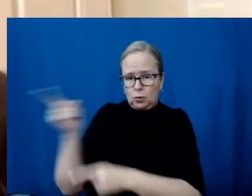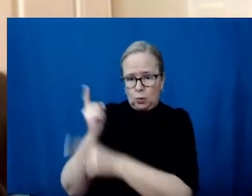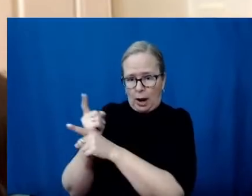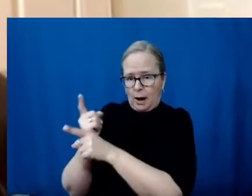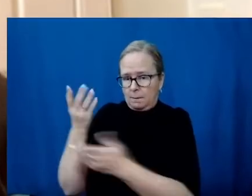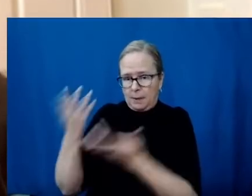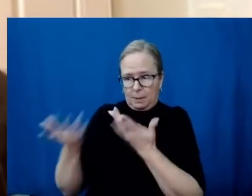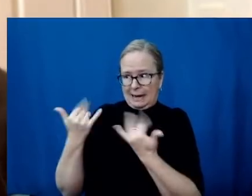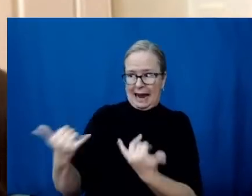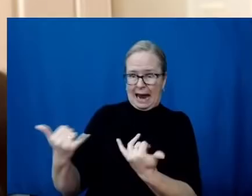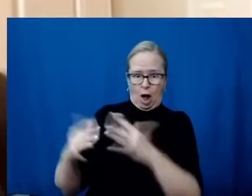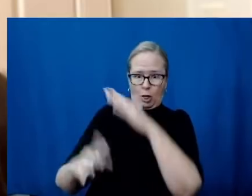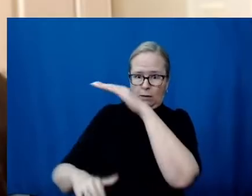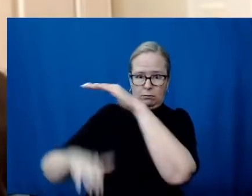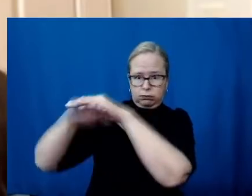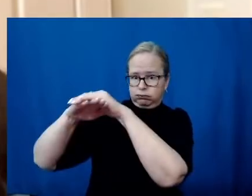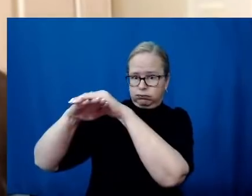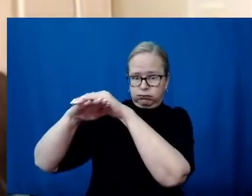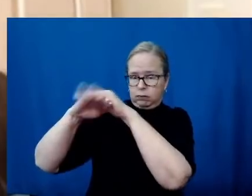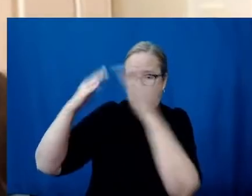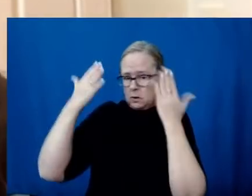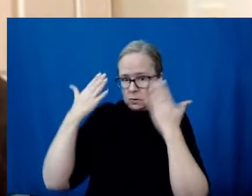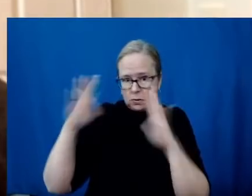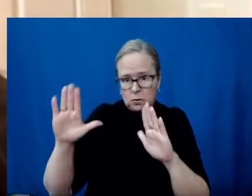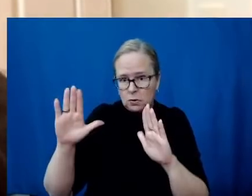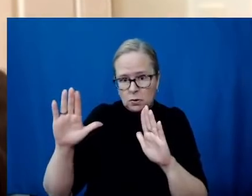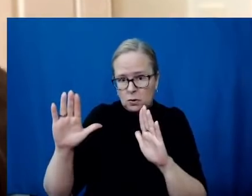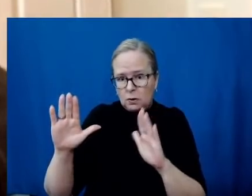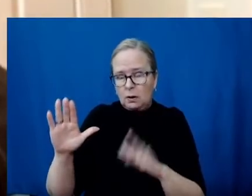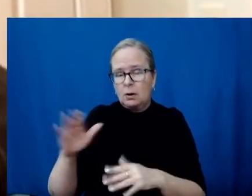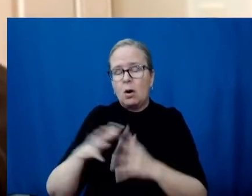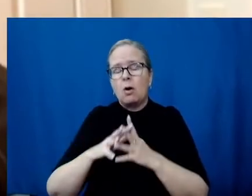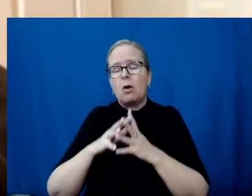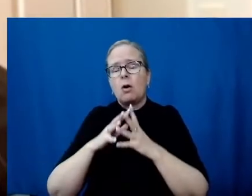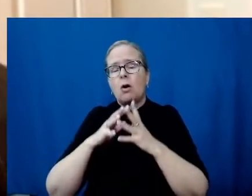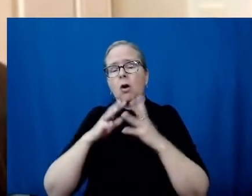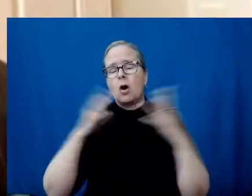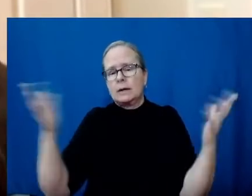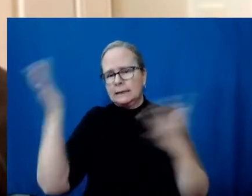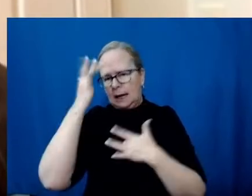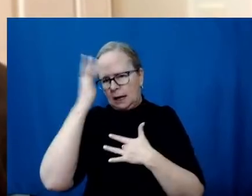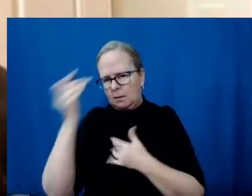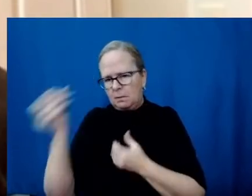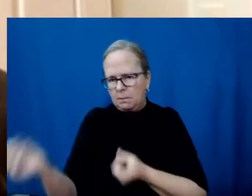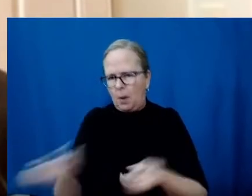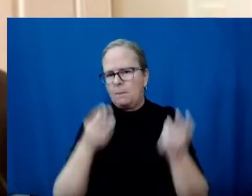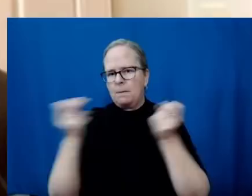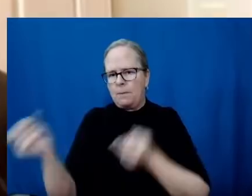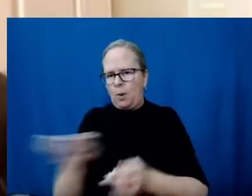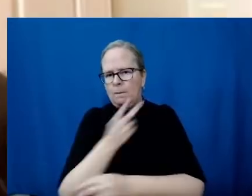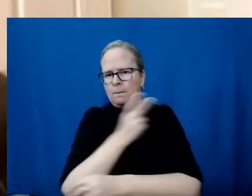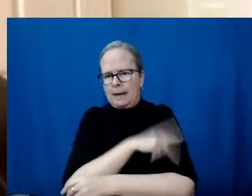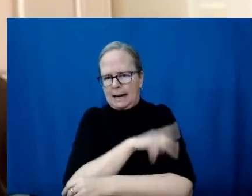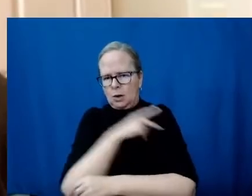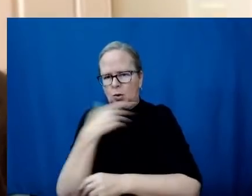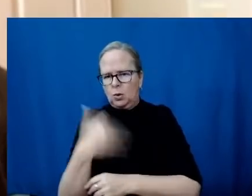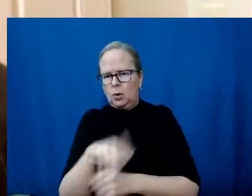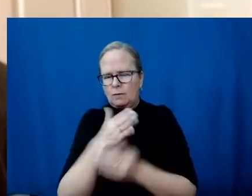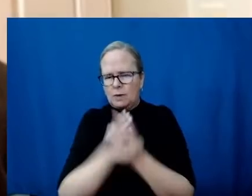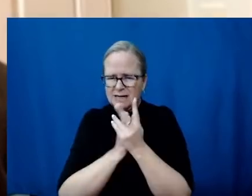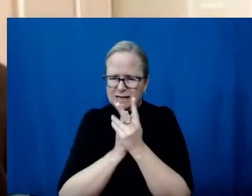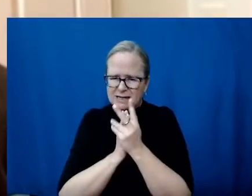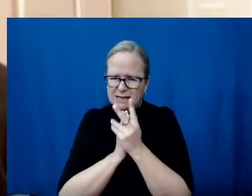awesome. Maybe the peak is getting up there and we're going to plateau and start coming down, but there's a lot of sick patients and a lot of care that we've got to get through in the